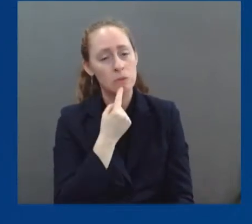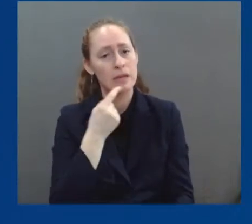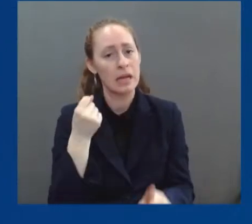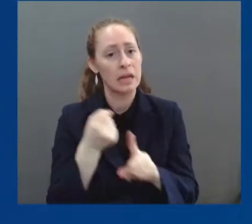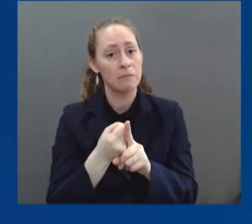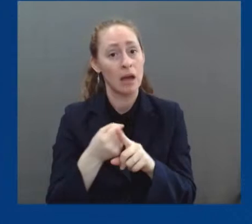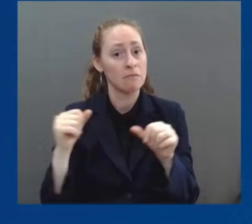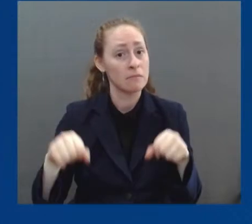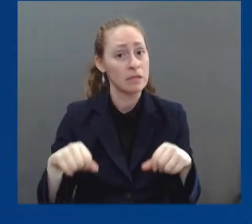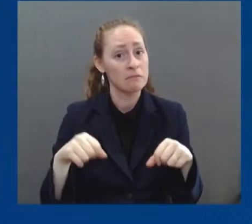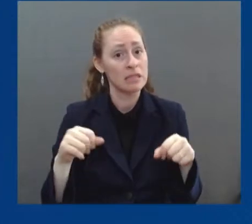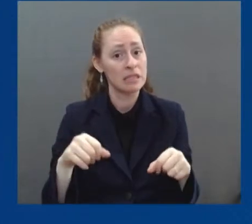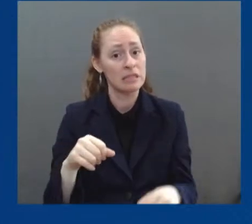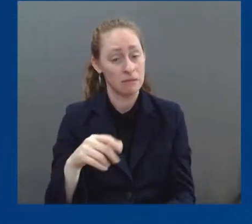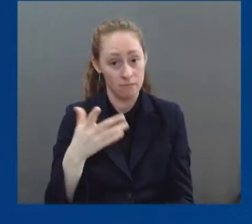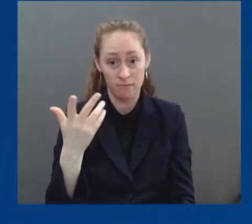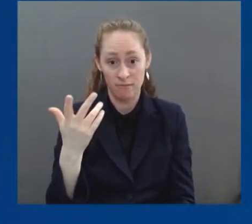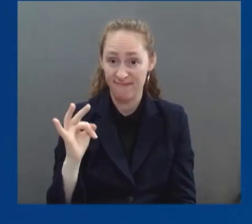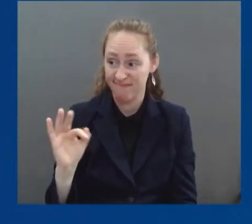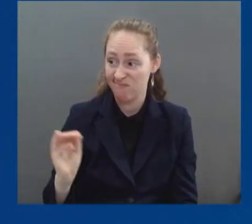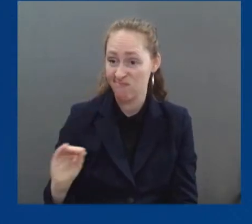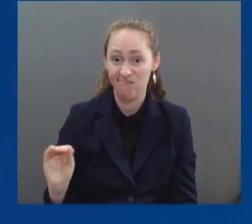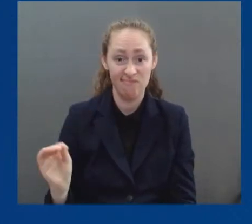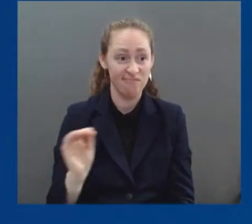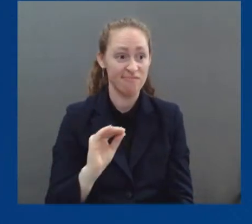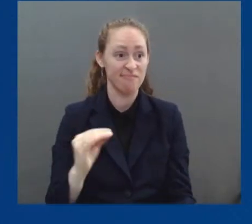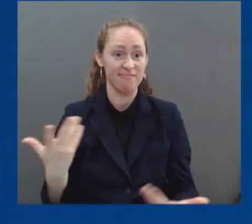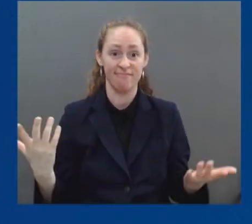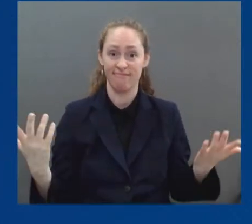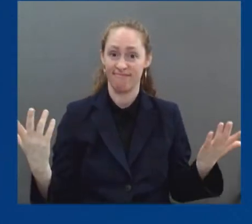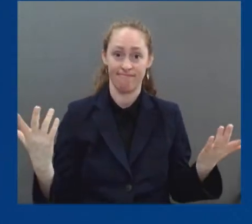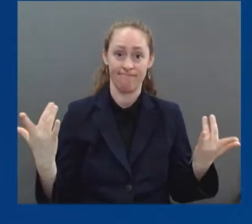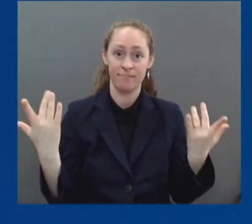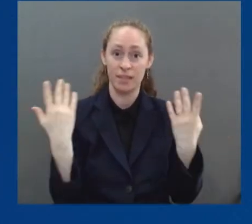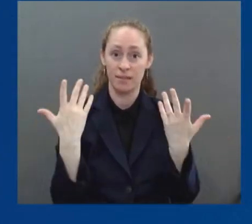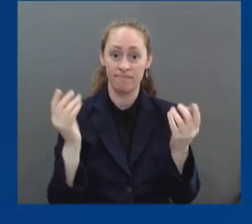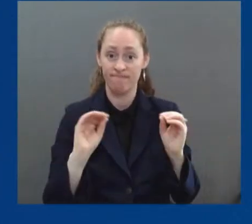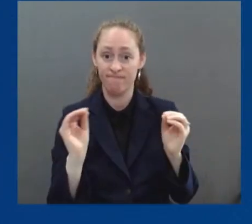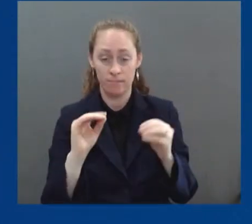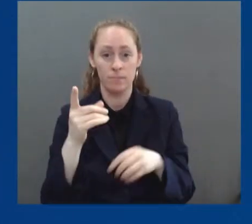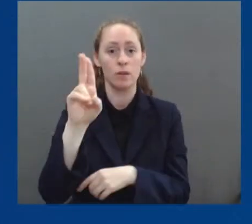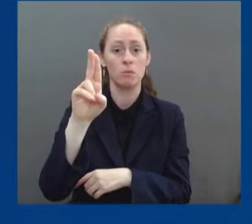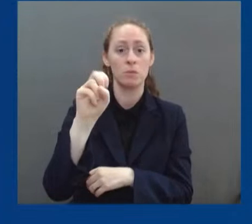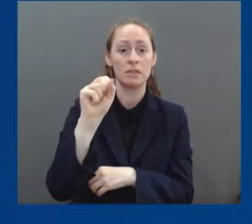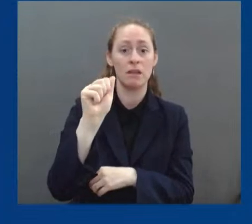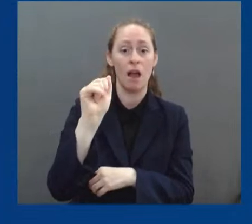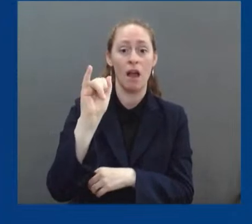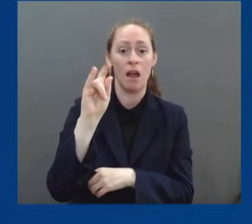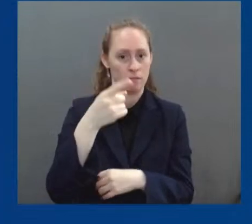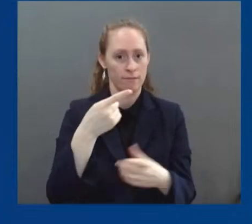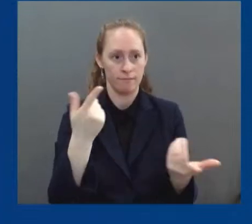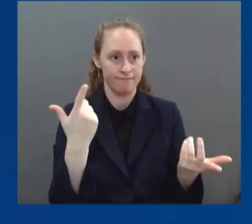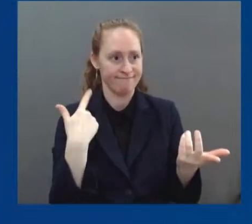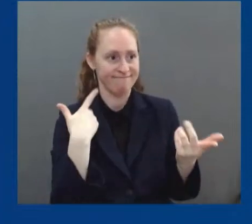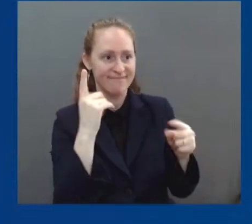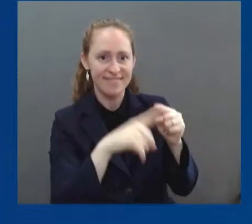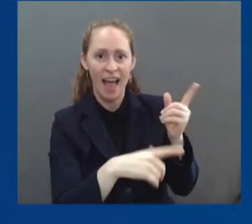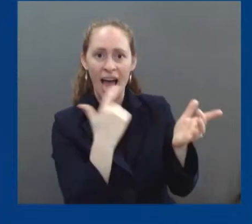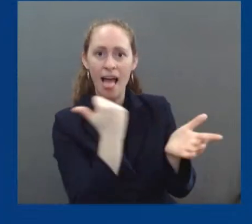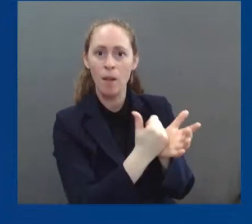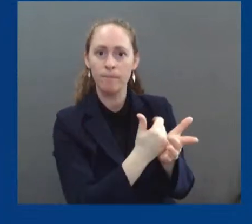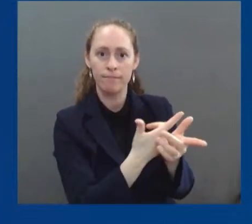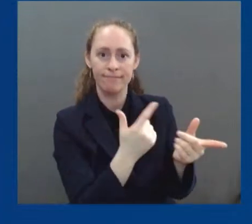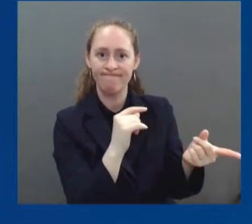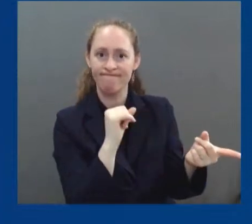global funding, USAID does not have the resources it needs to help countries get more shots in arms. We'll